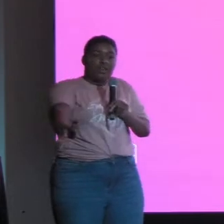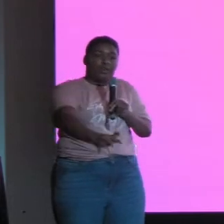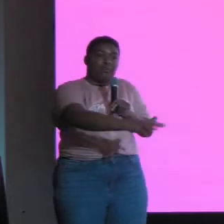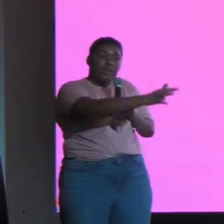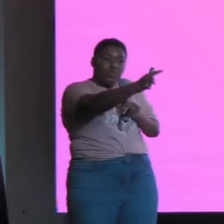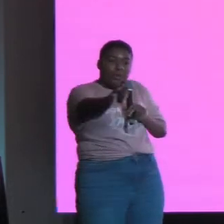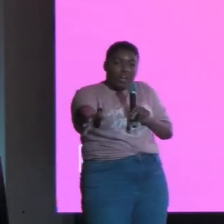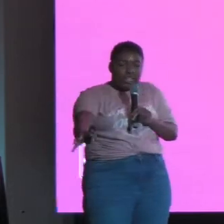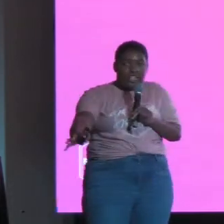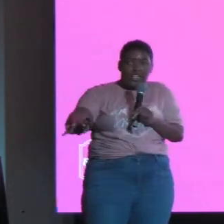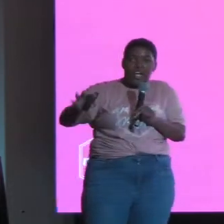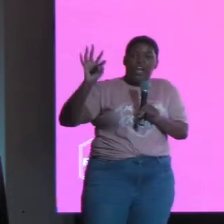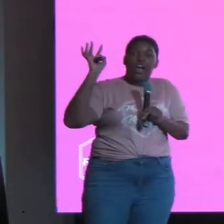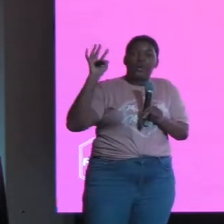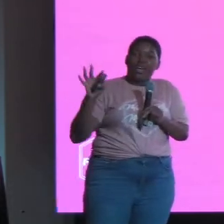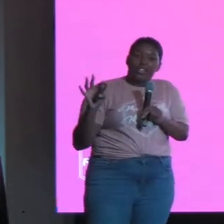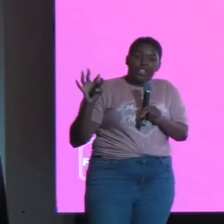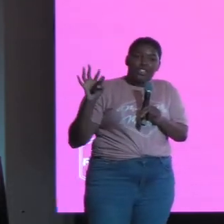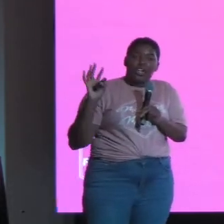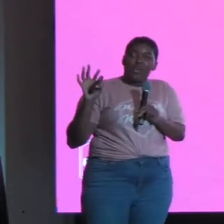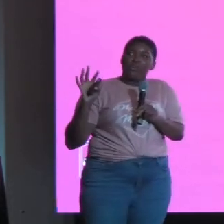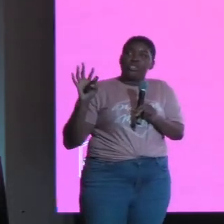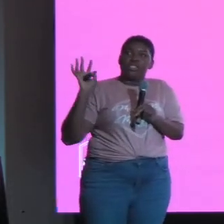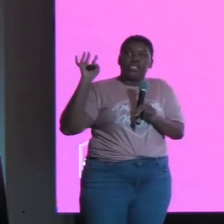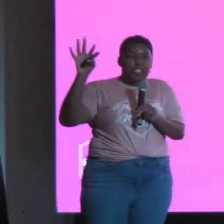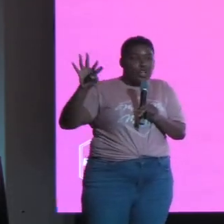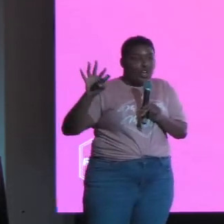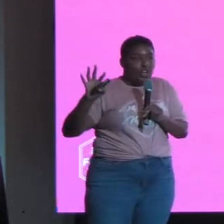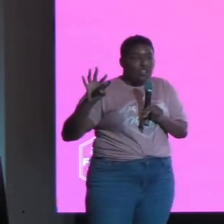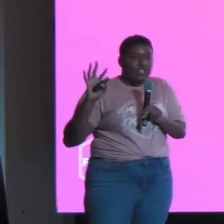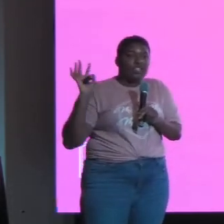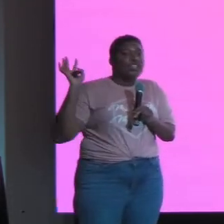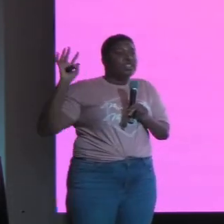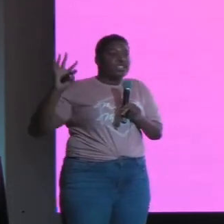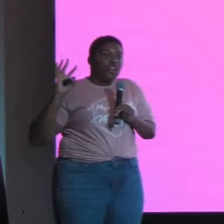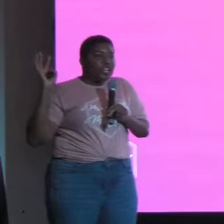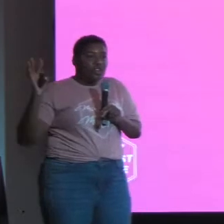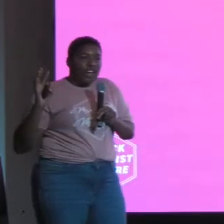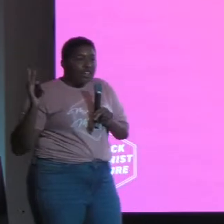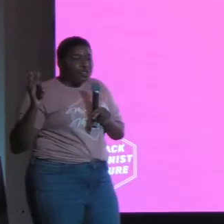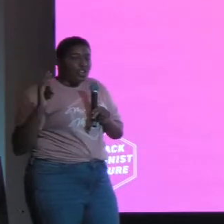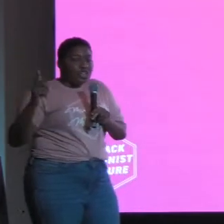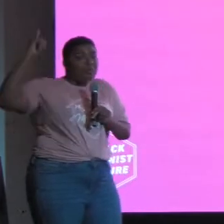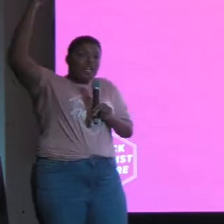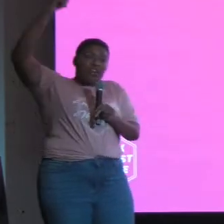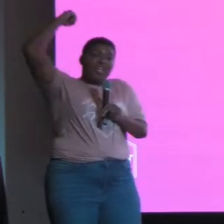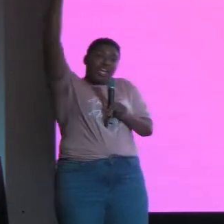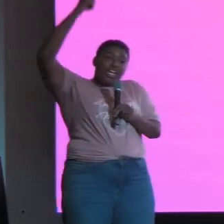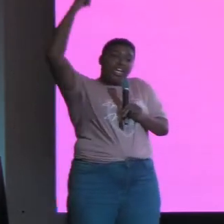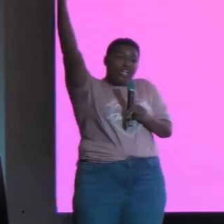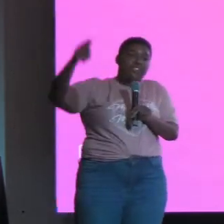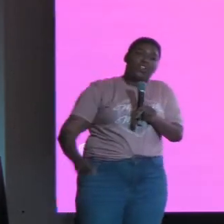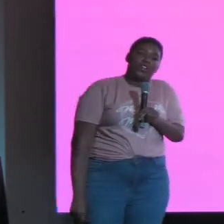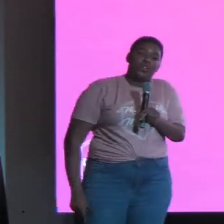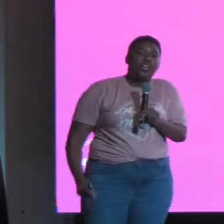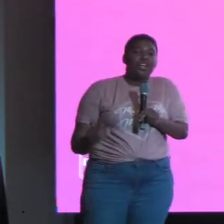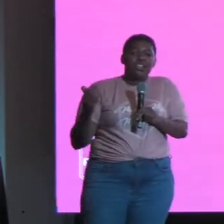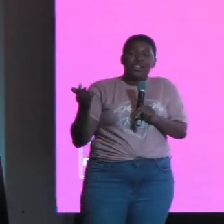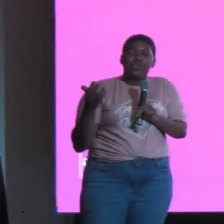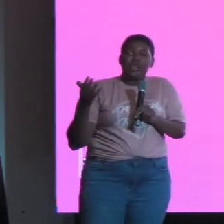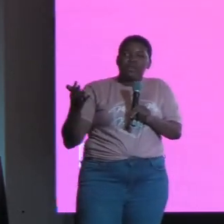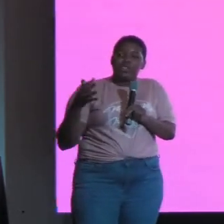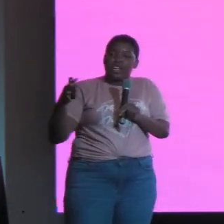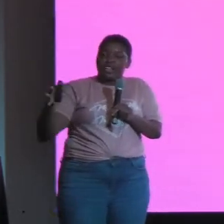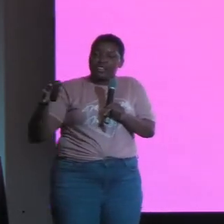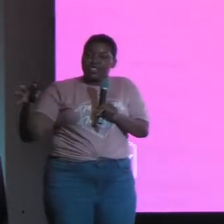come to the middle part here, our panelists are able to see y'all and see y'all interact when y'all are like, period. So